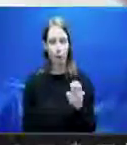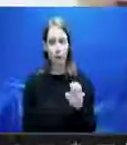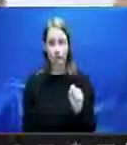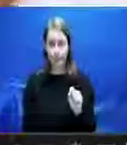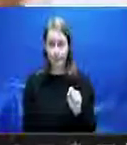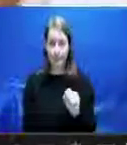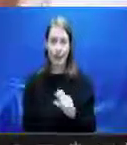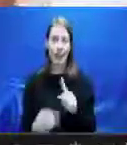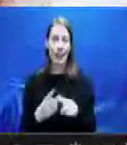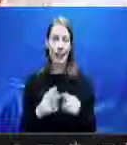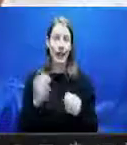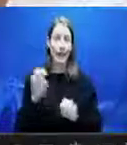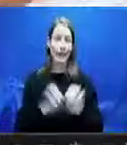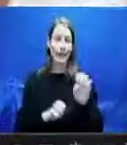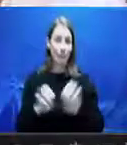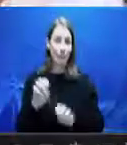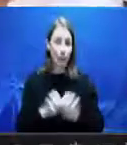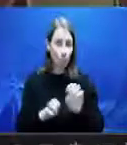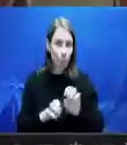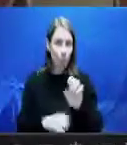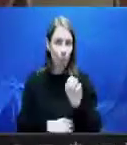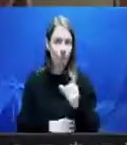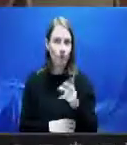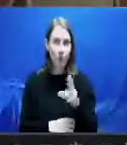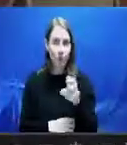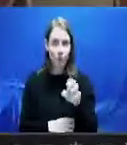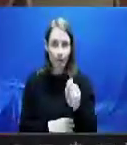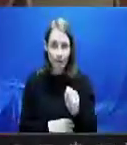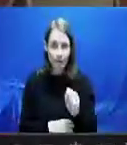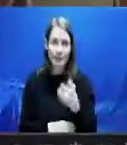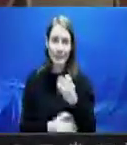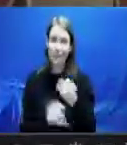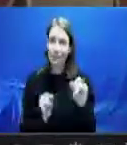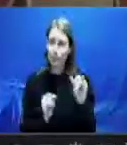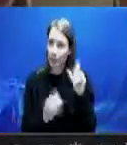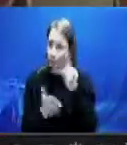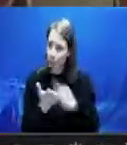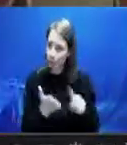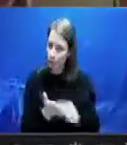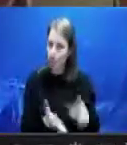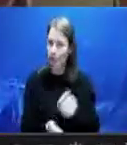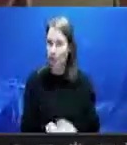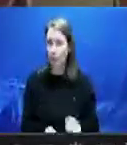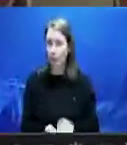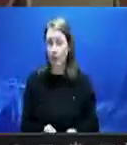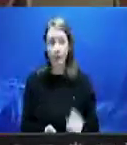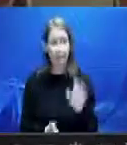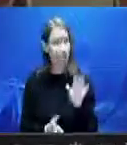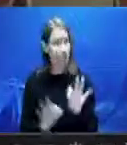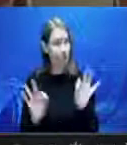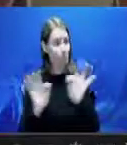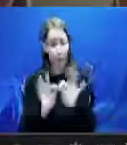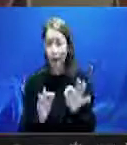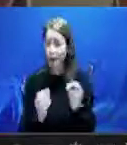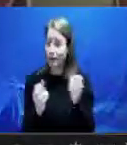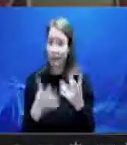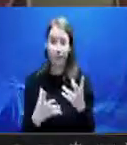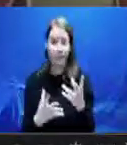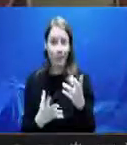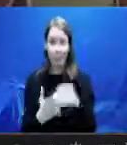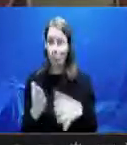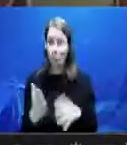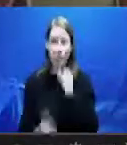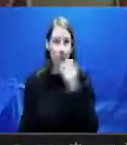proper paper. It is really important for them to know, number one, that there are various sources. Some are reliable and some